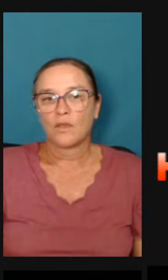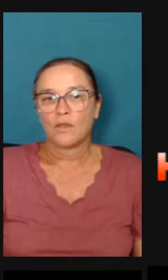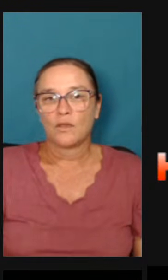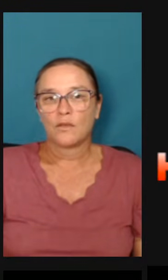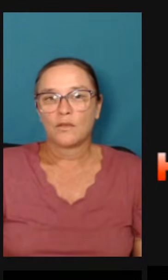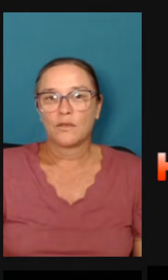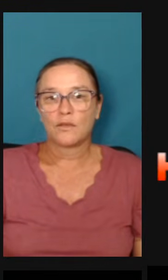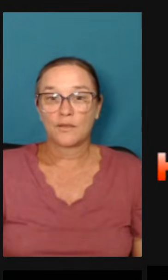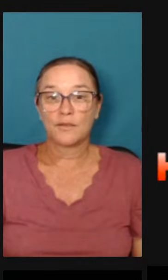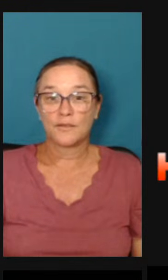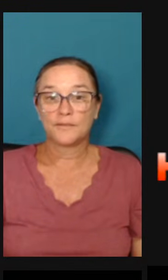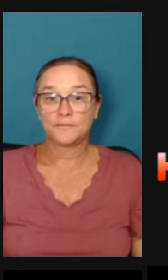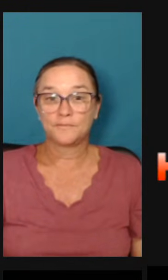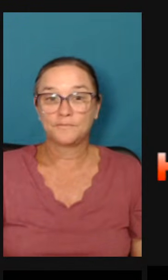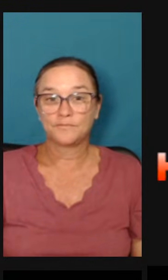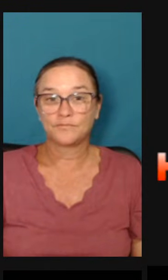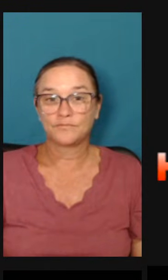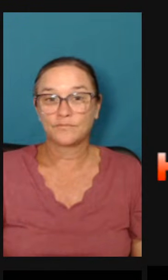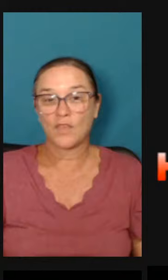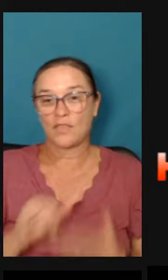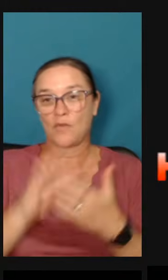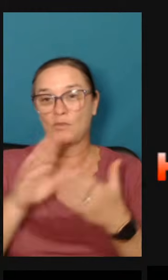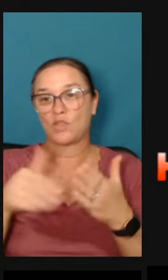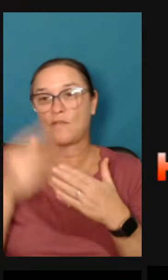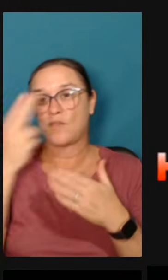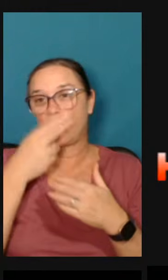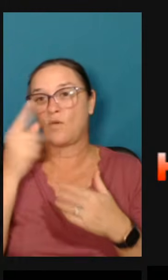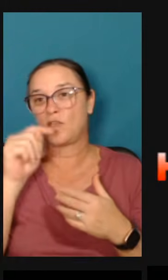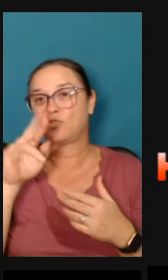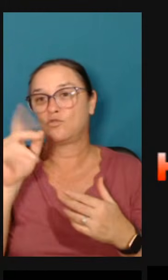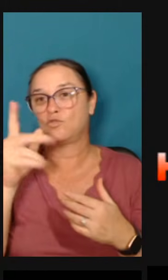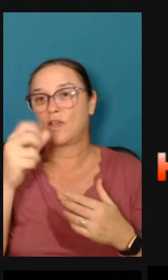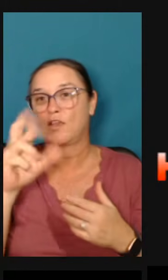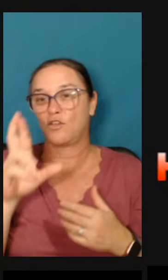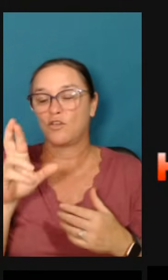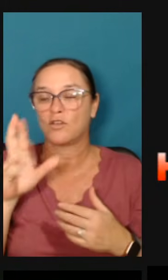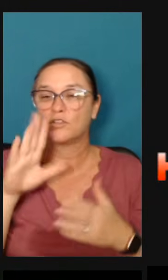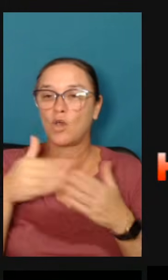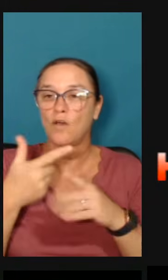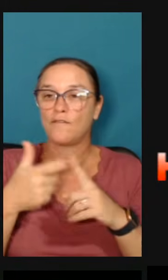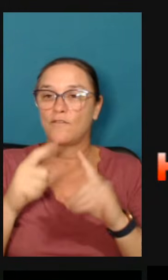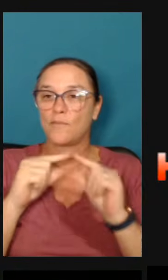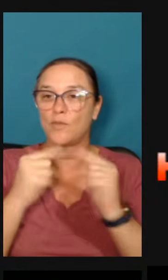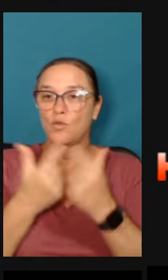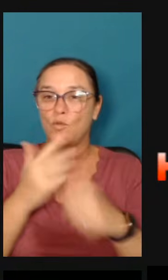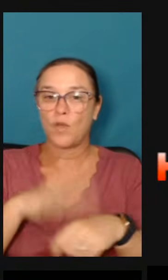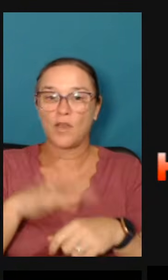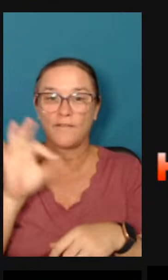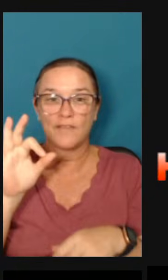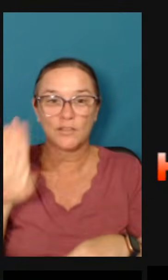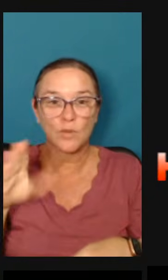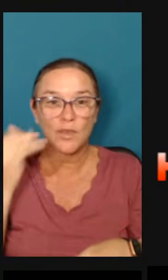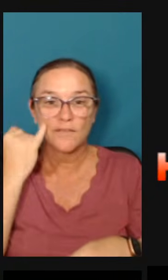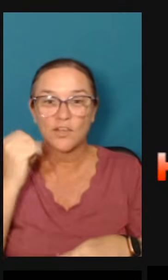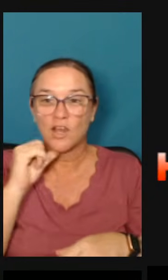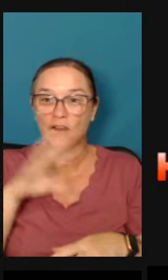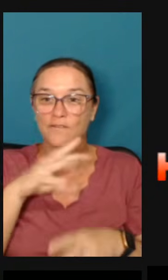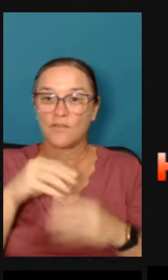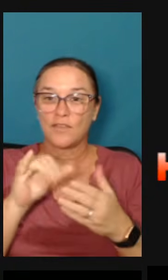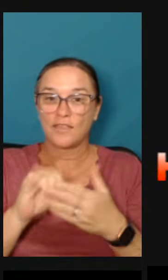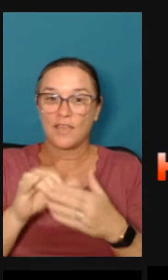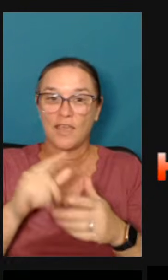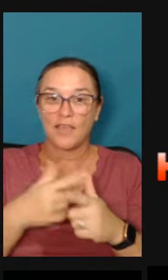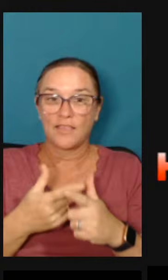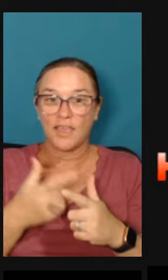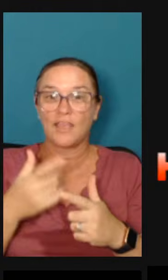So yeah, that awesome. Was Hawaii Tracker stuff. We put this all from the Hawaii Tracker group on Facebook. If you're not a part of that, that's where a lot of the action